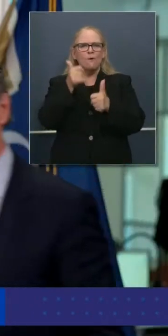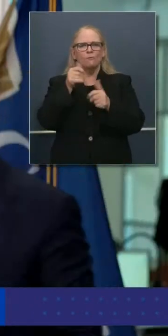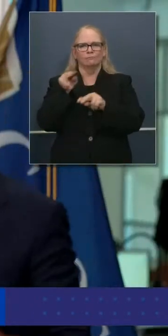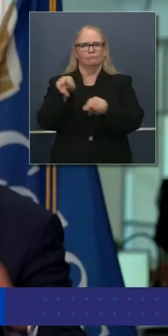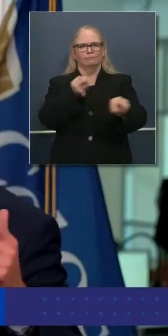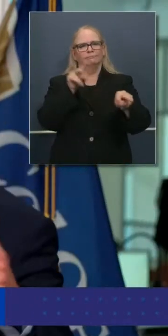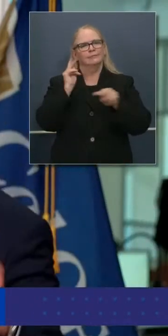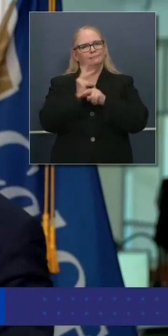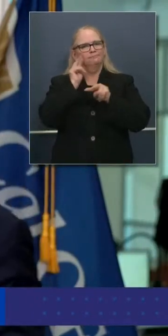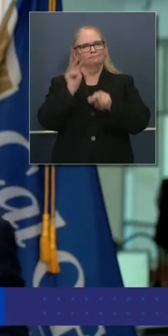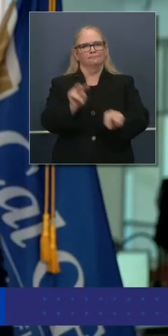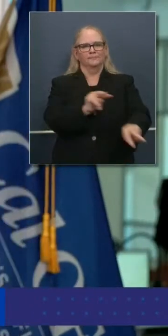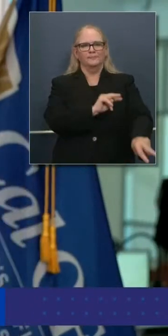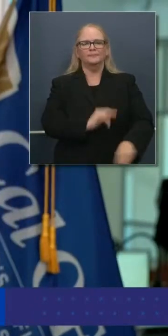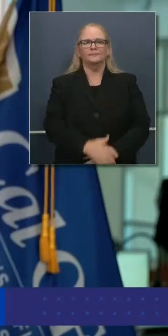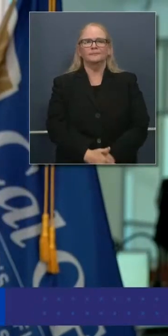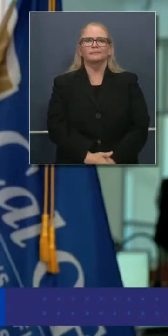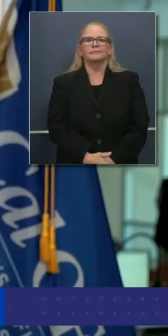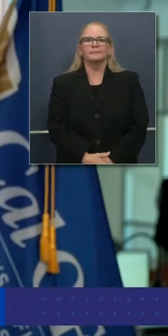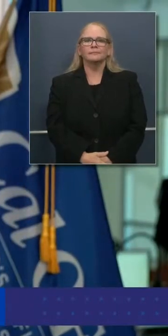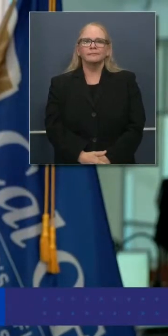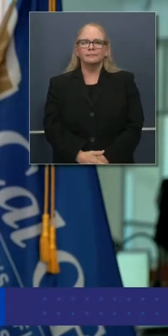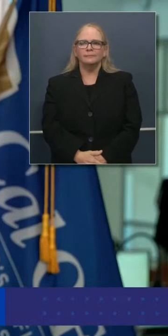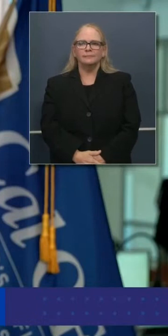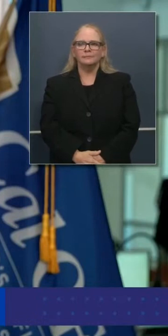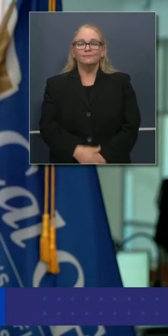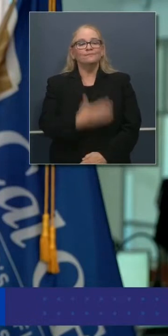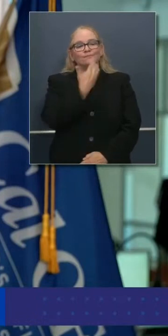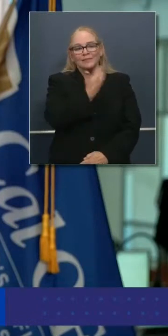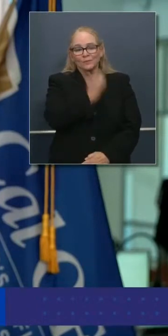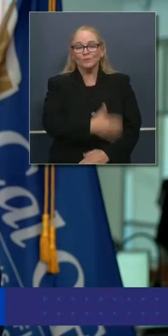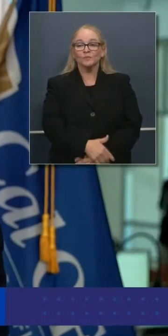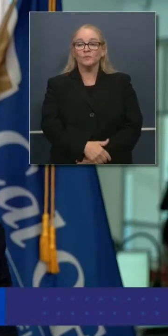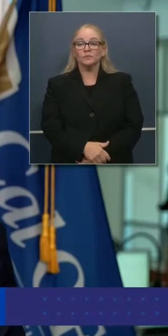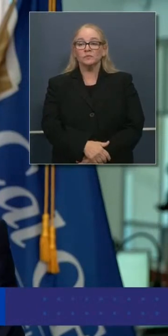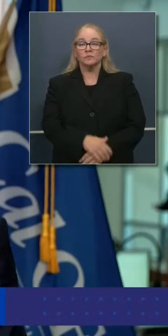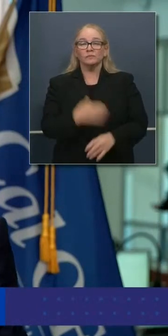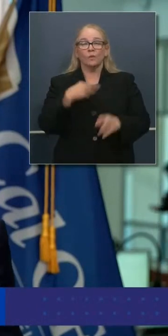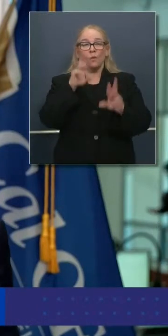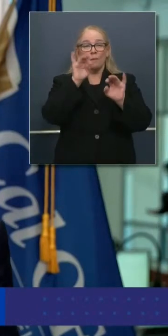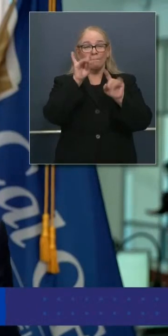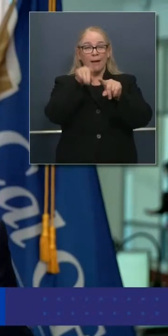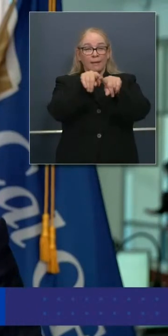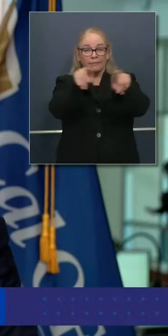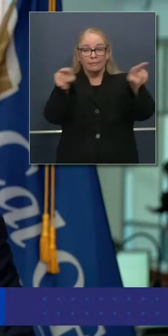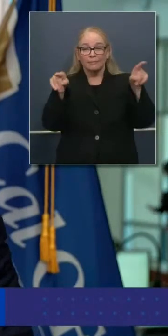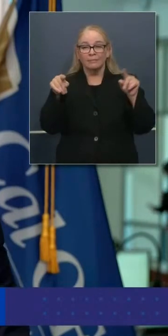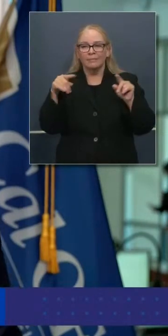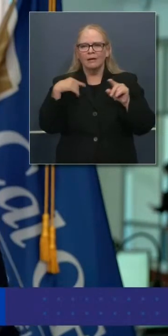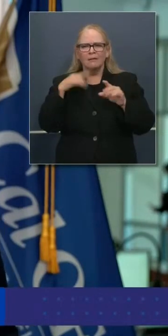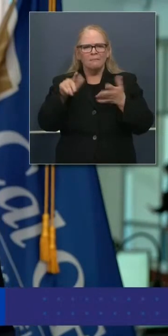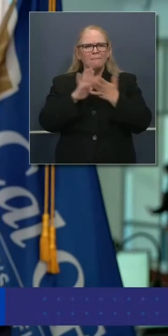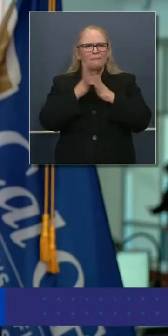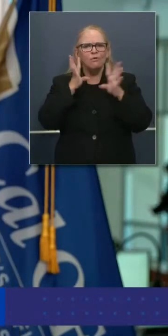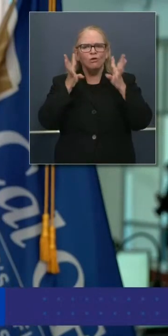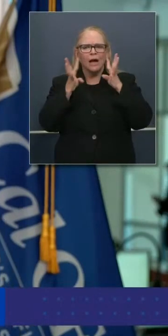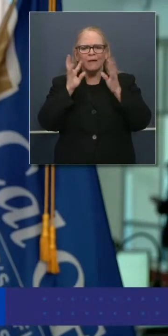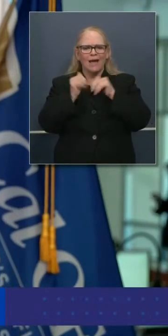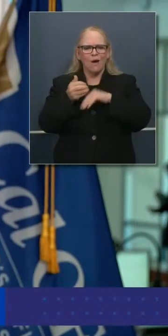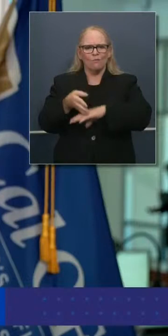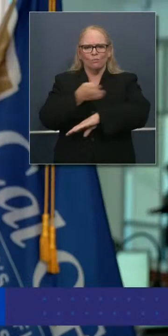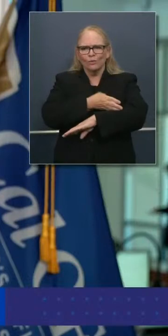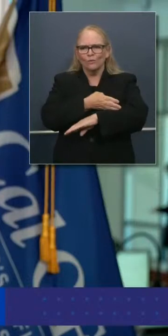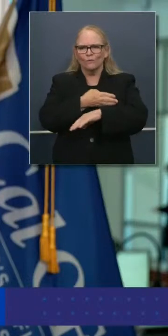And also remind you the continuing work to be creative and innovative in this space. And X Prize has been put out in